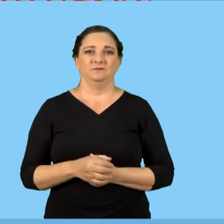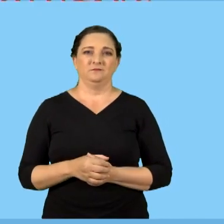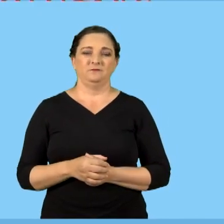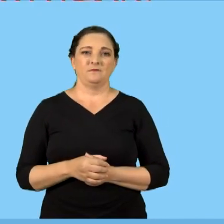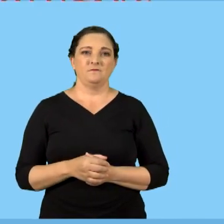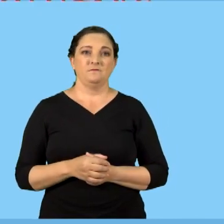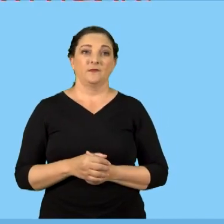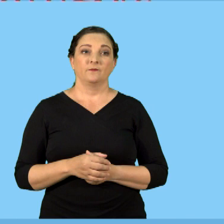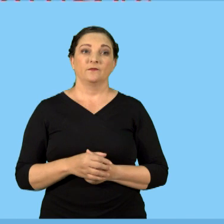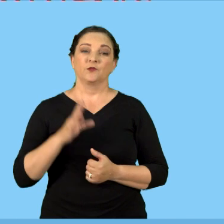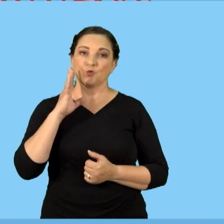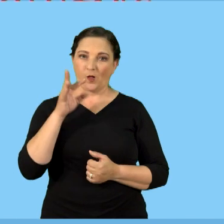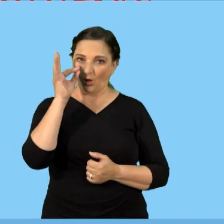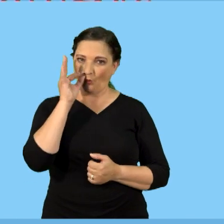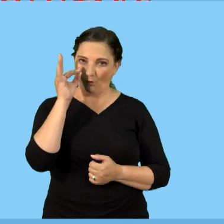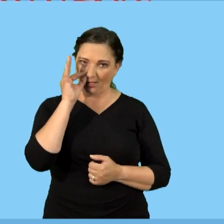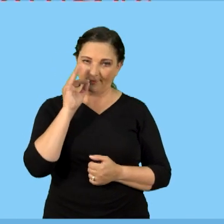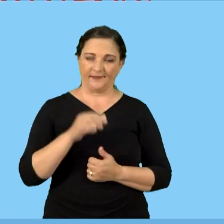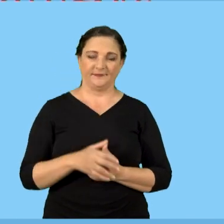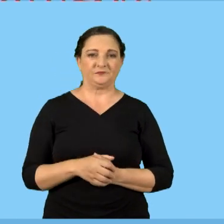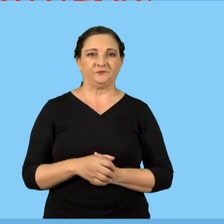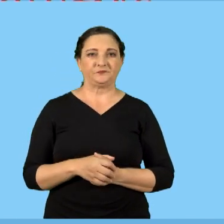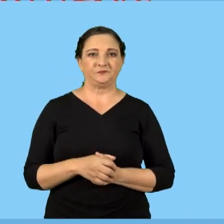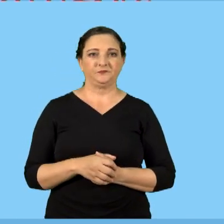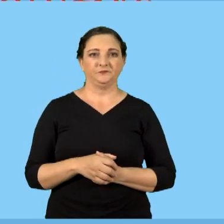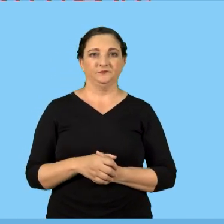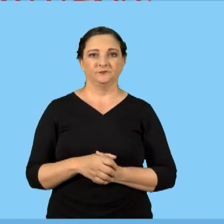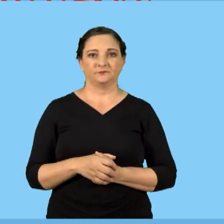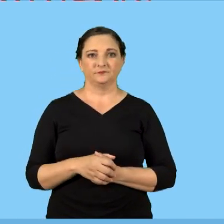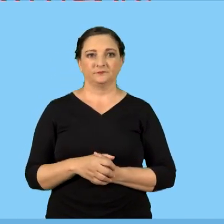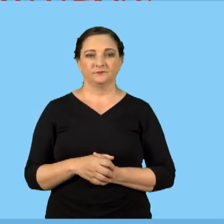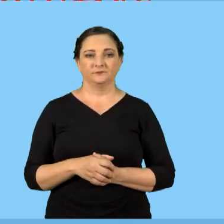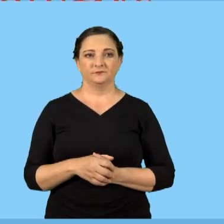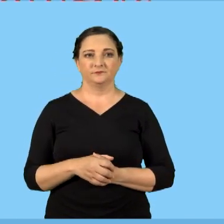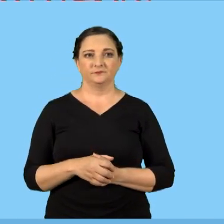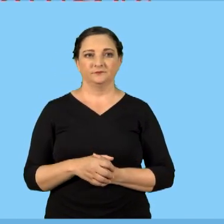bike. So this is going to be oiling